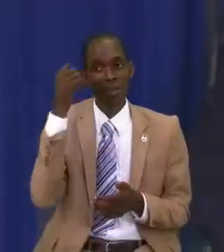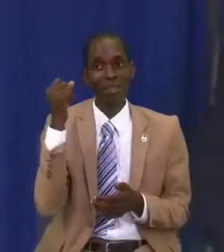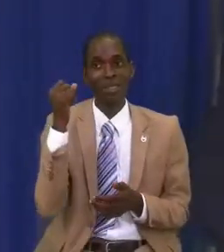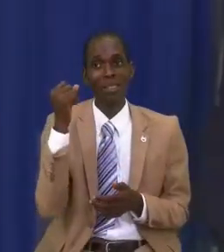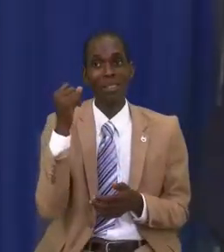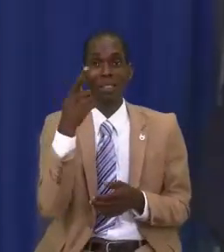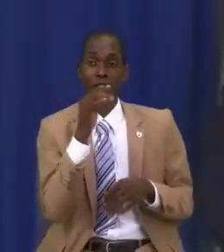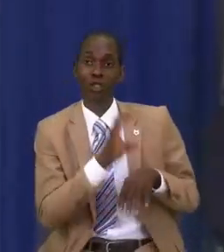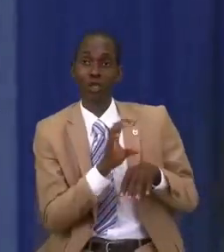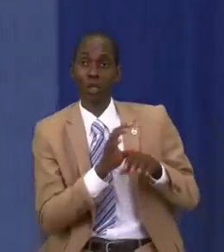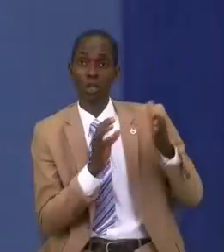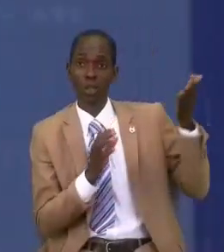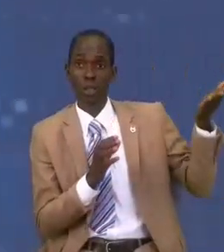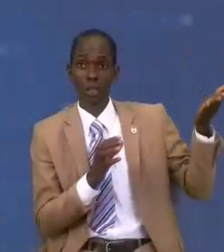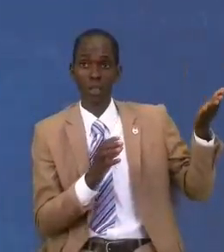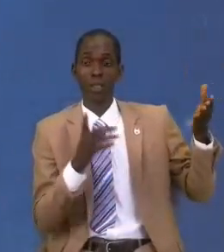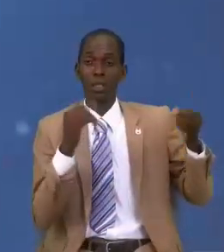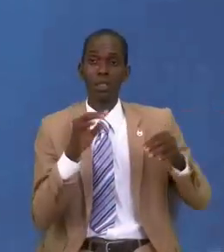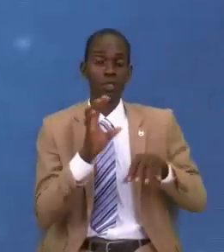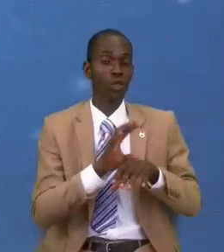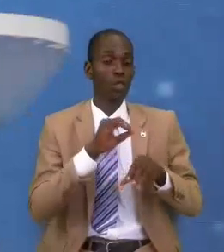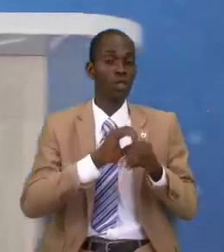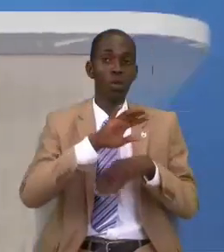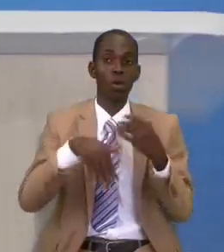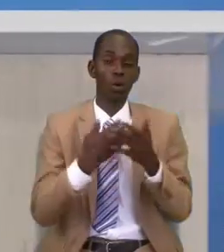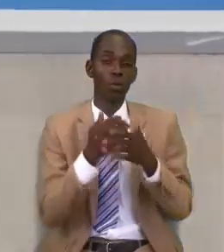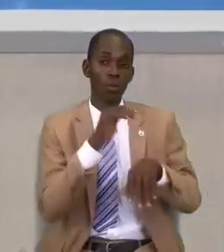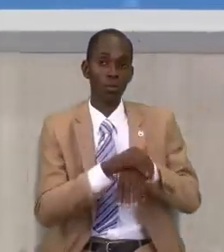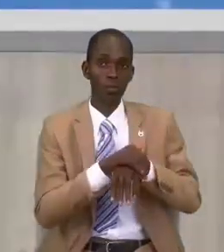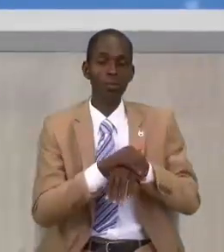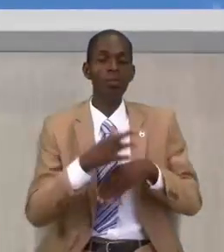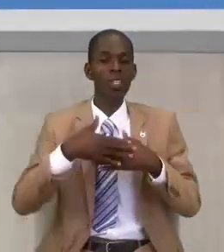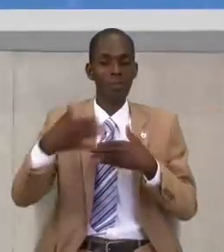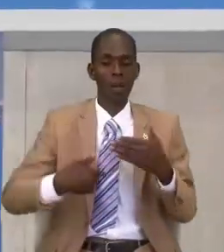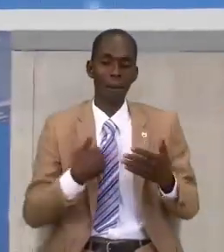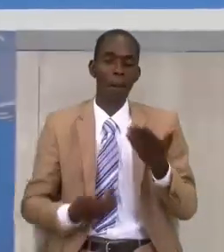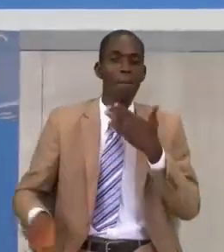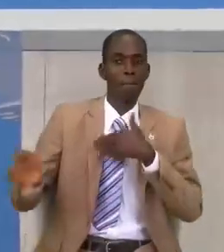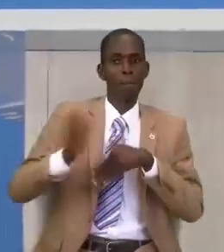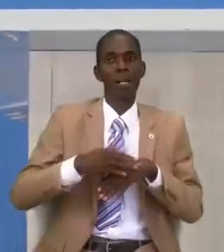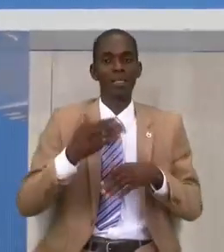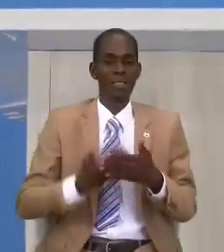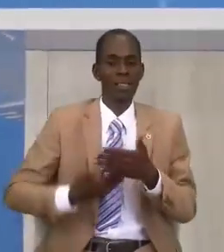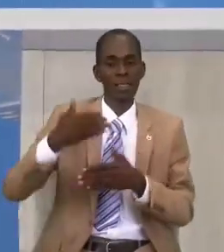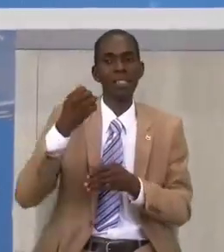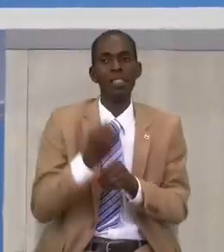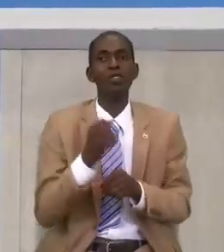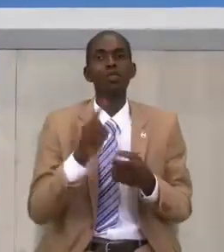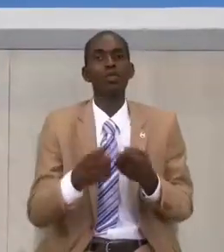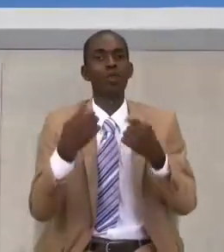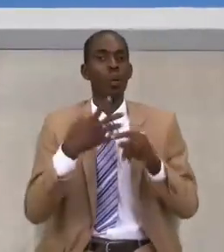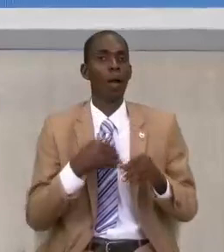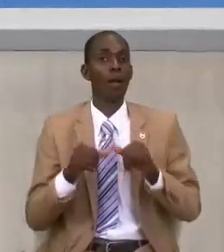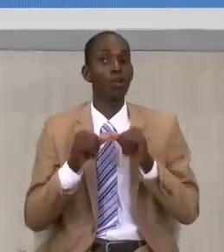they invited me back the following year to come and continue what I was teaching them. And then I got there